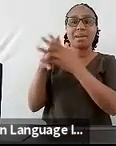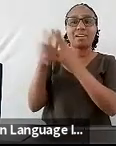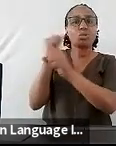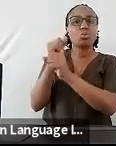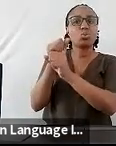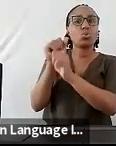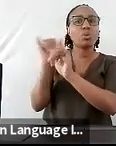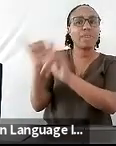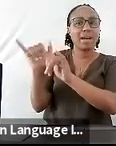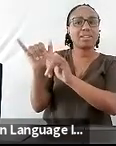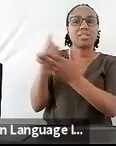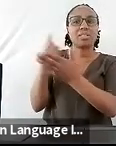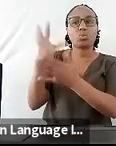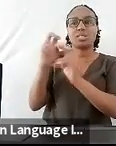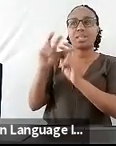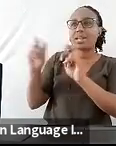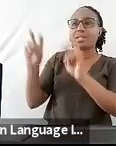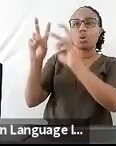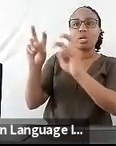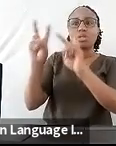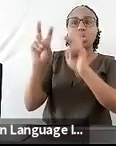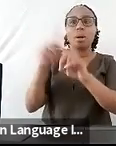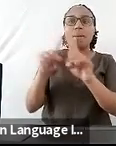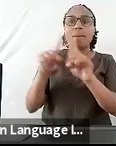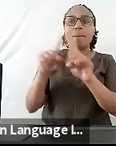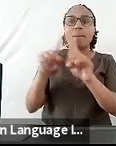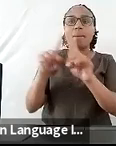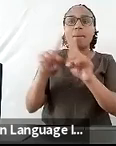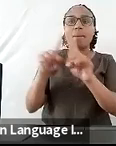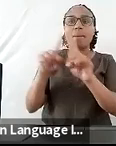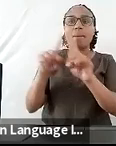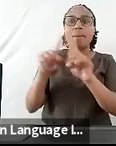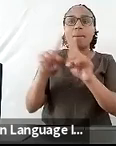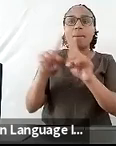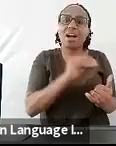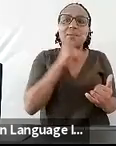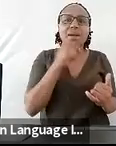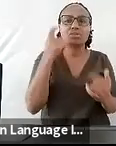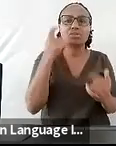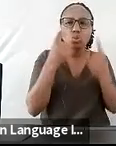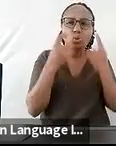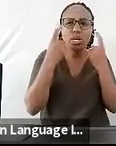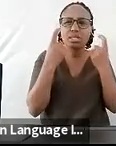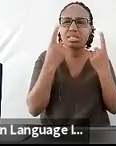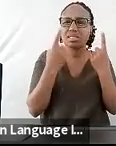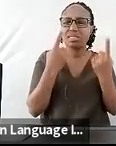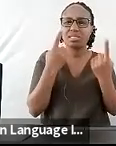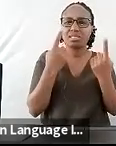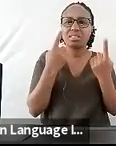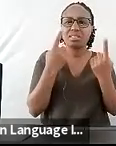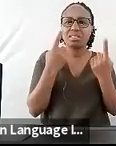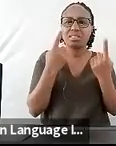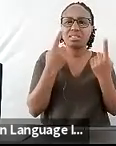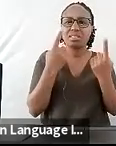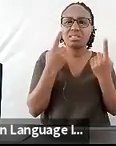when young African men have that spirit of curiosity, young African women have that spirit of wanting to see the world, we tell them that the world